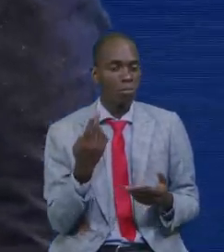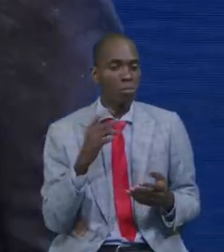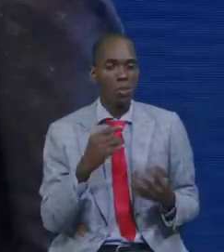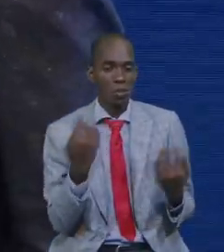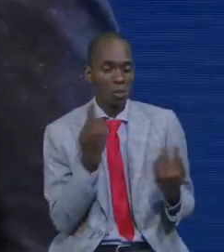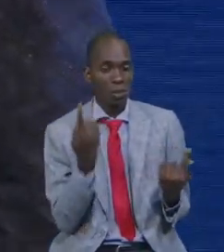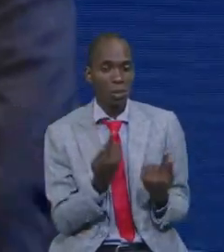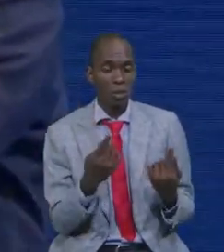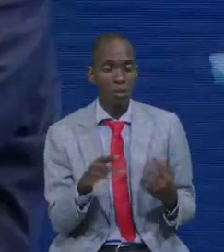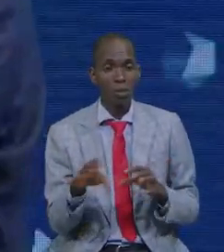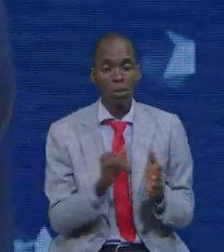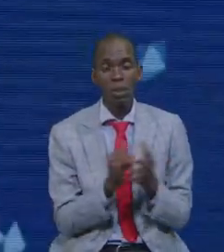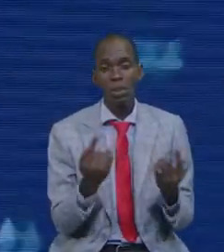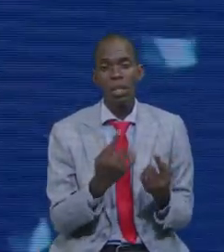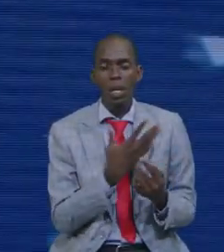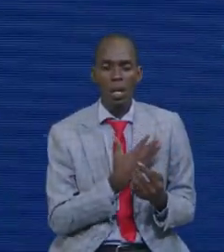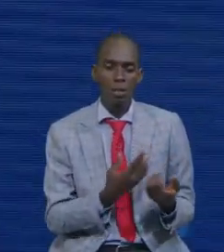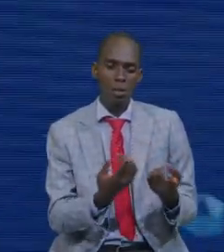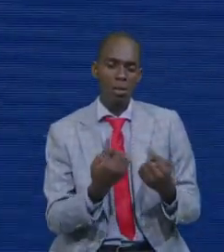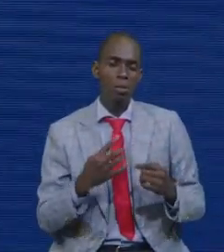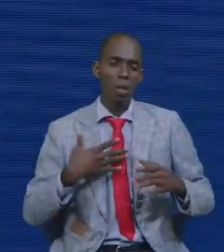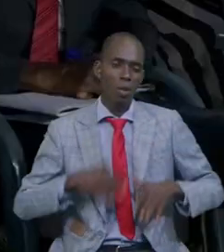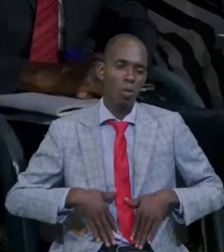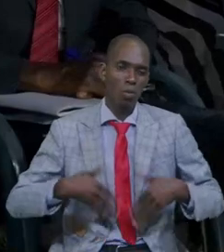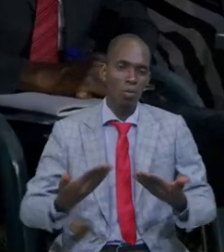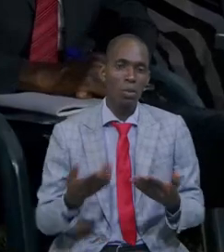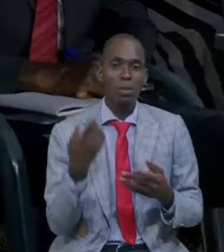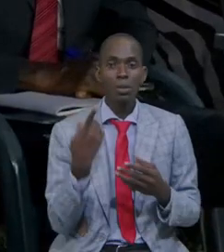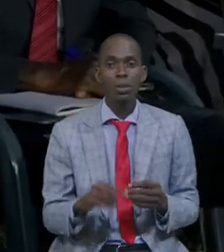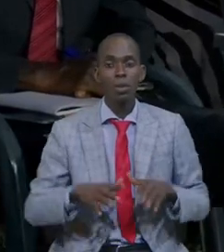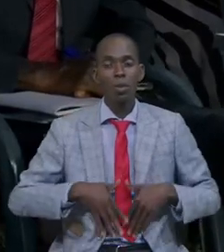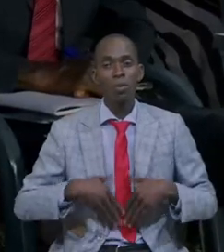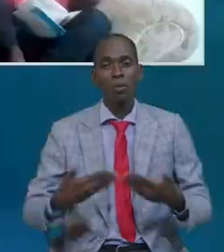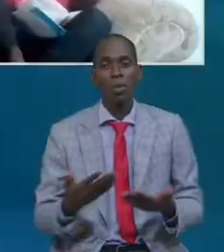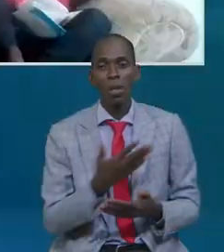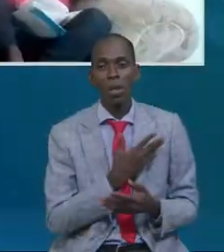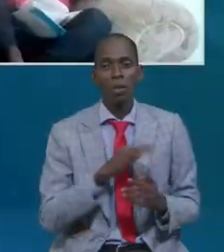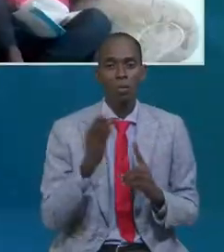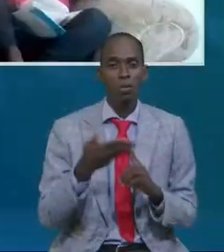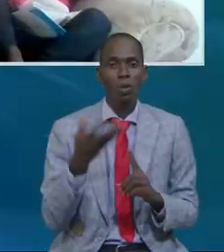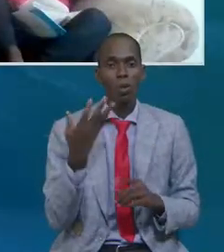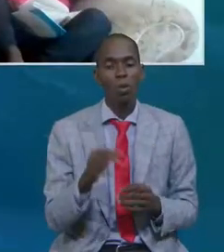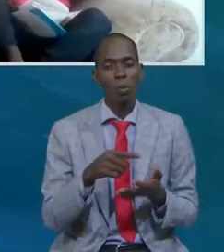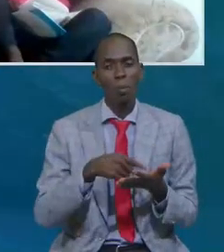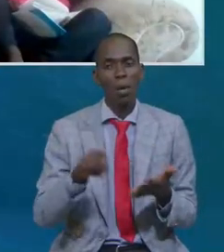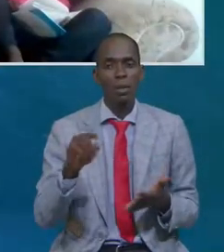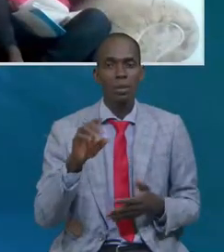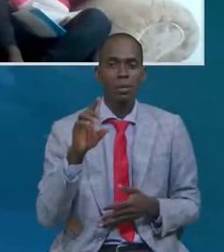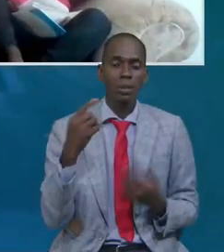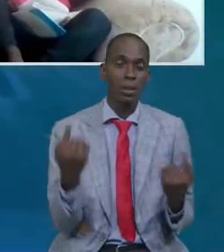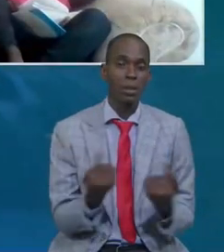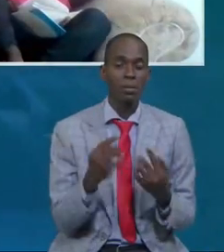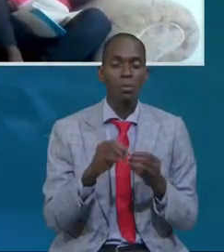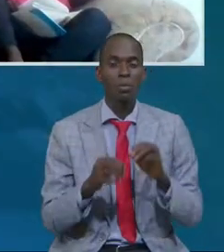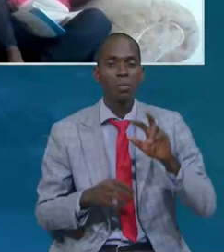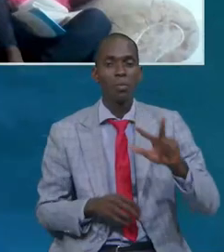and they made a confession, the conviction and the confession of man's sin. Then number three is